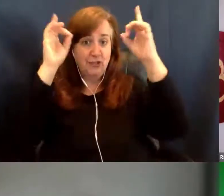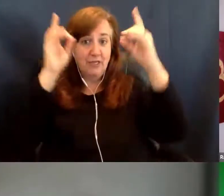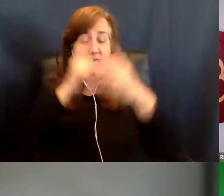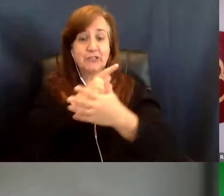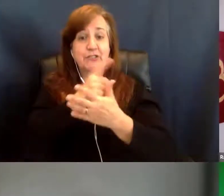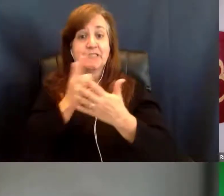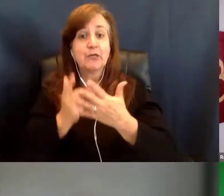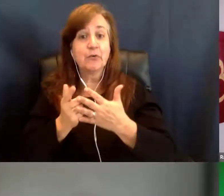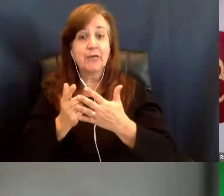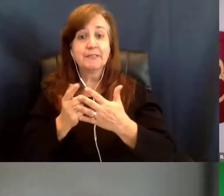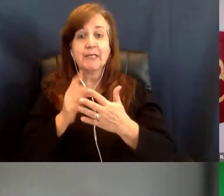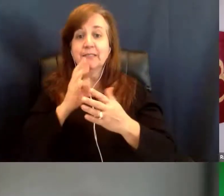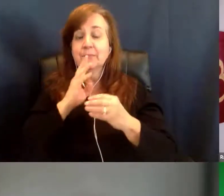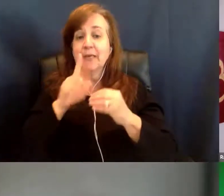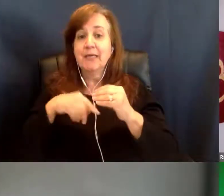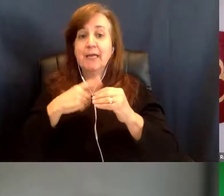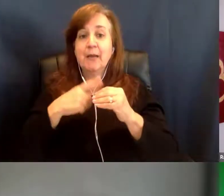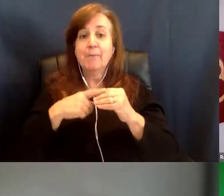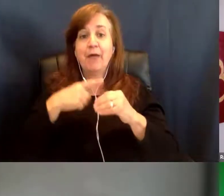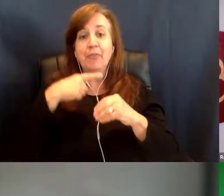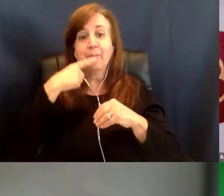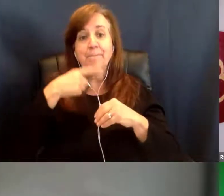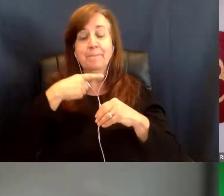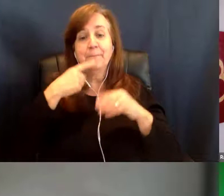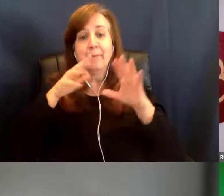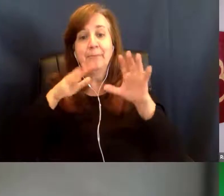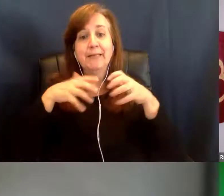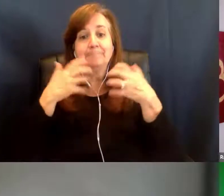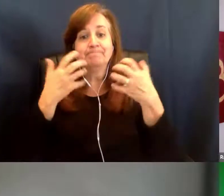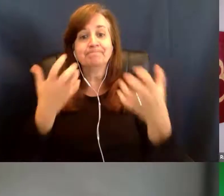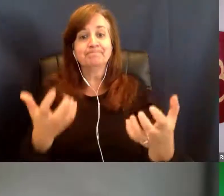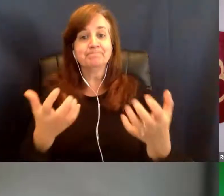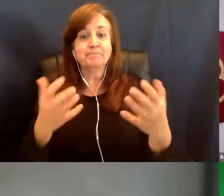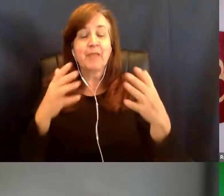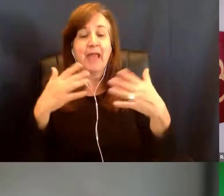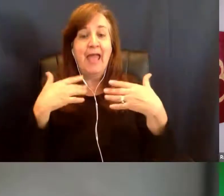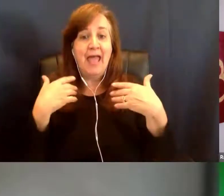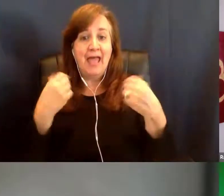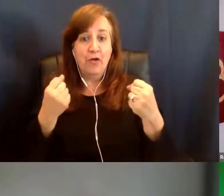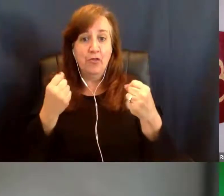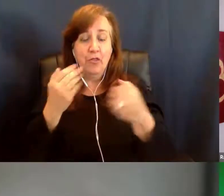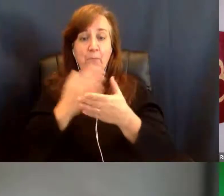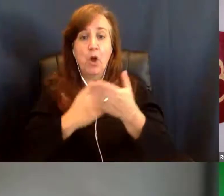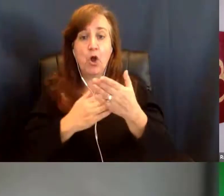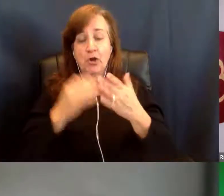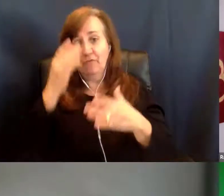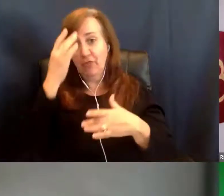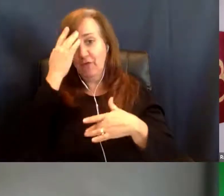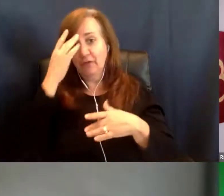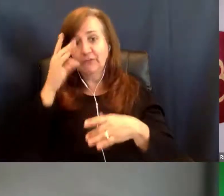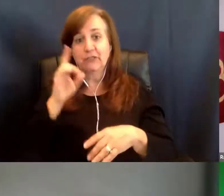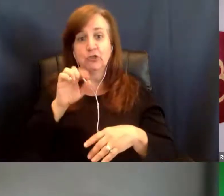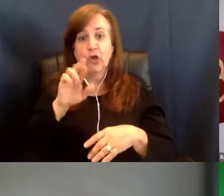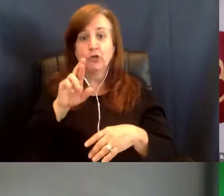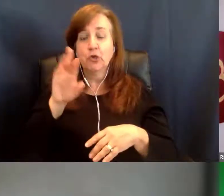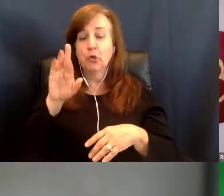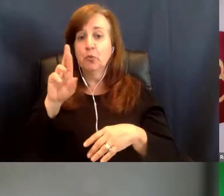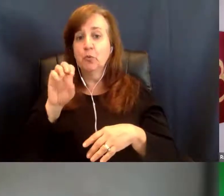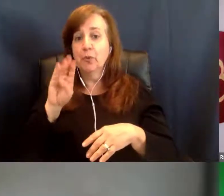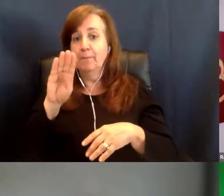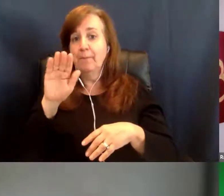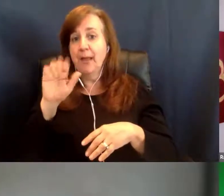us about the public health context of the virus and vaccine is Dr. Rebecca Ryan. Dr. Ryan is a